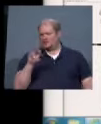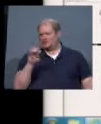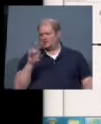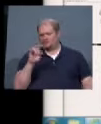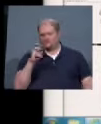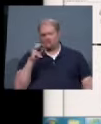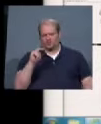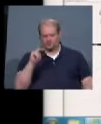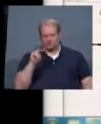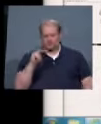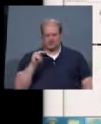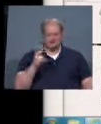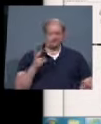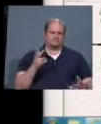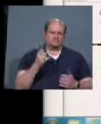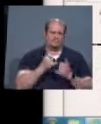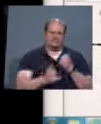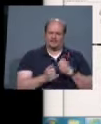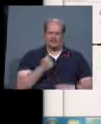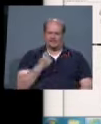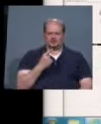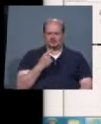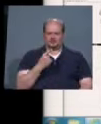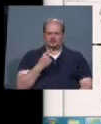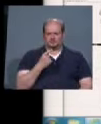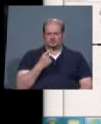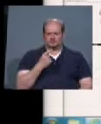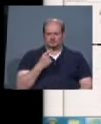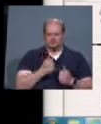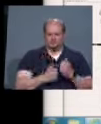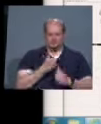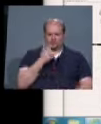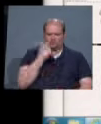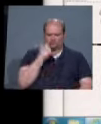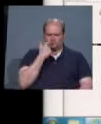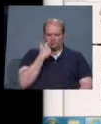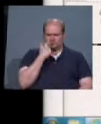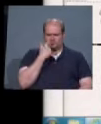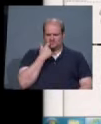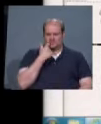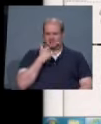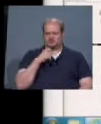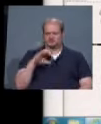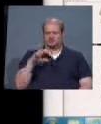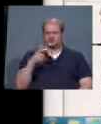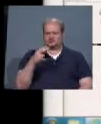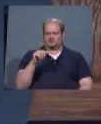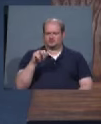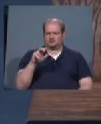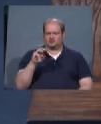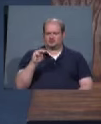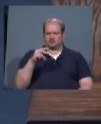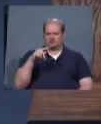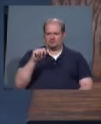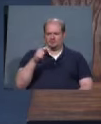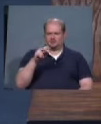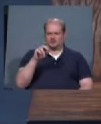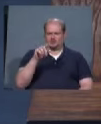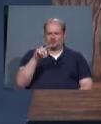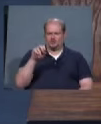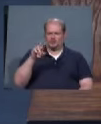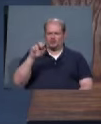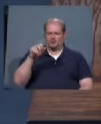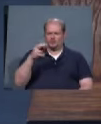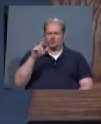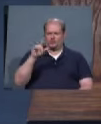the last one that was approved, the most recent one at Champanoe and Rawling, what was